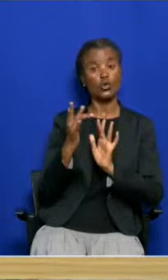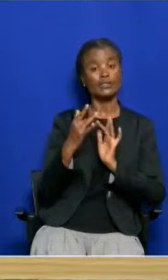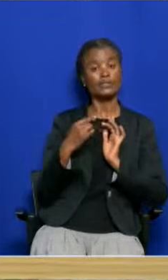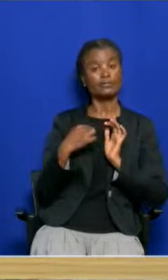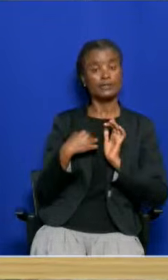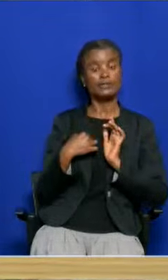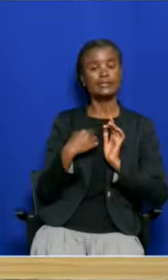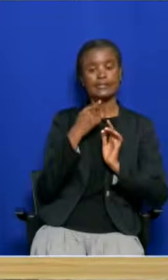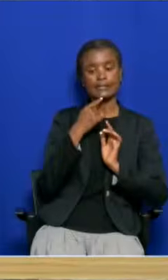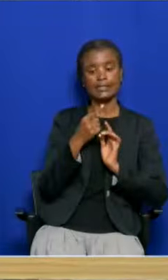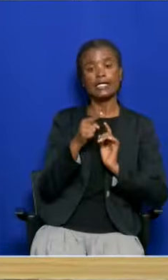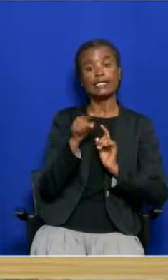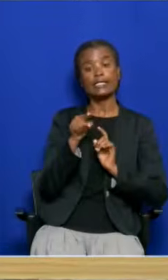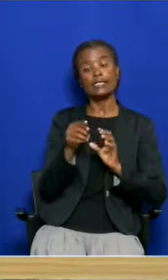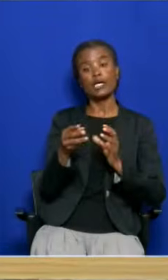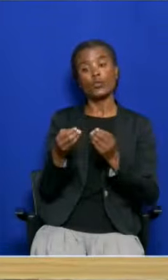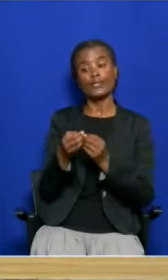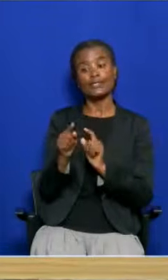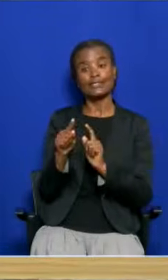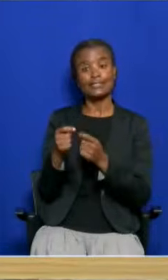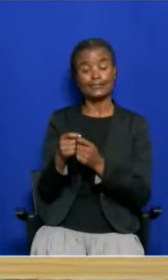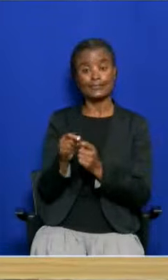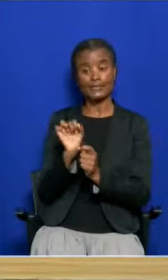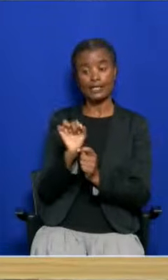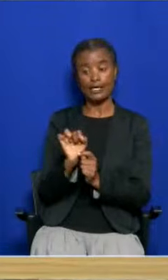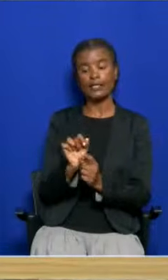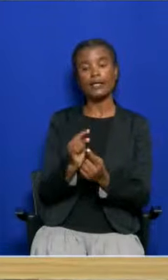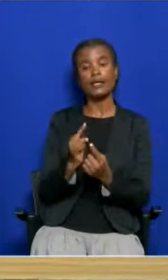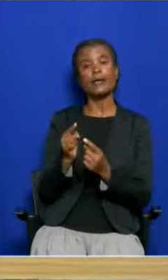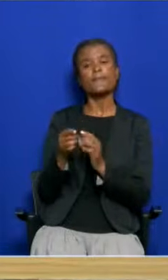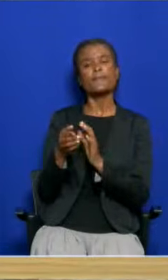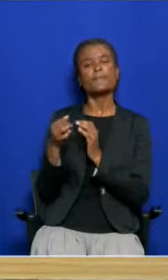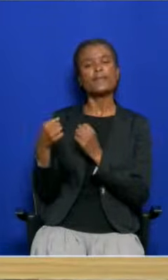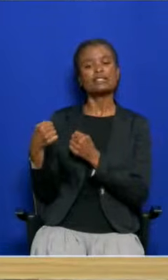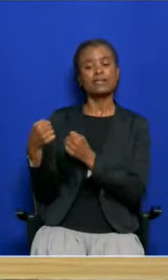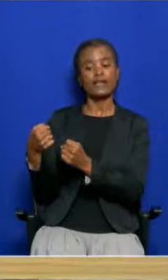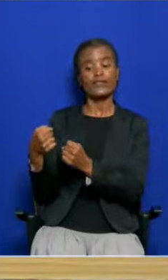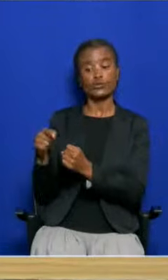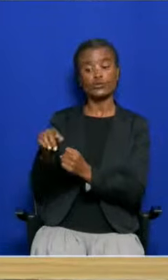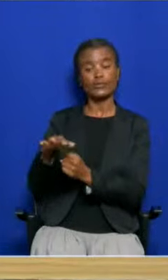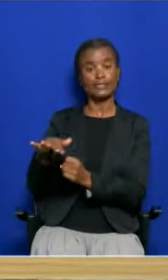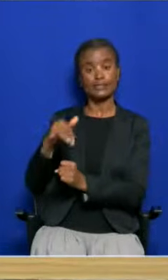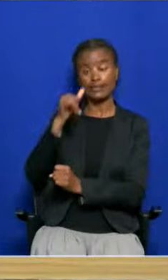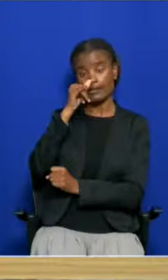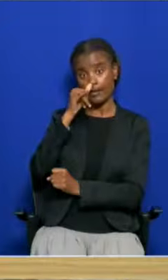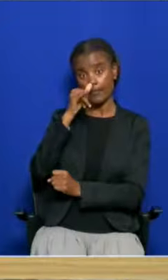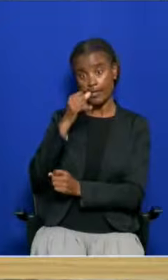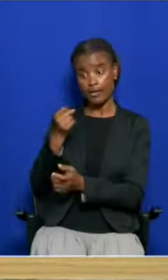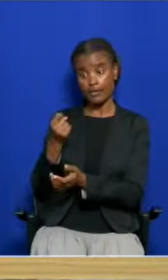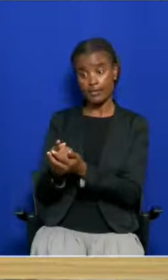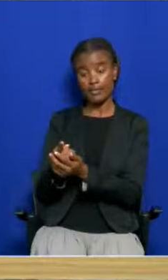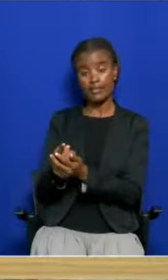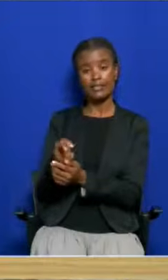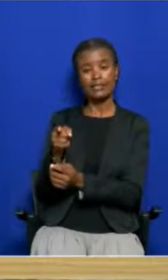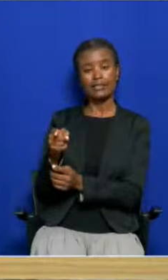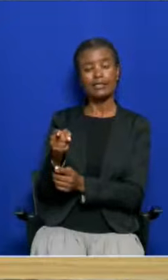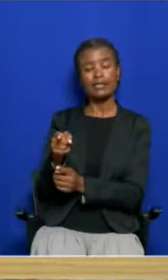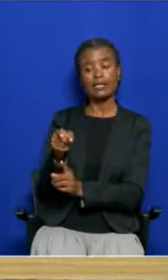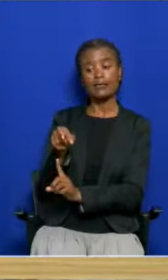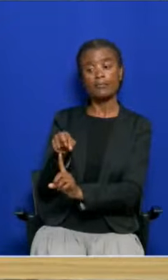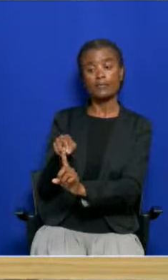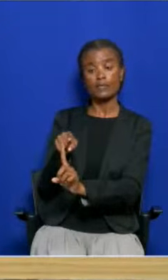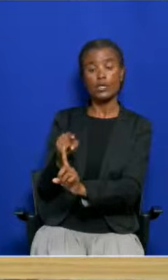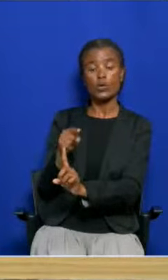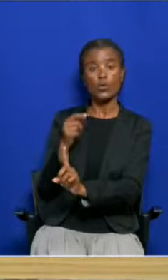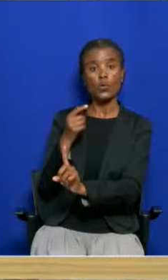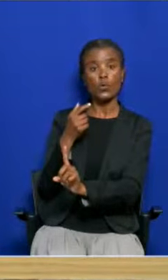way there to the scene of crime when where one white African male